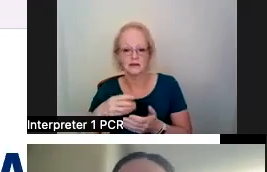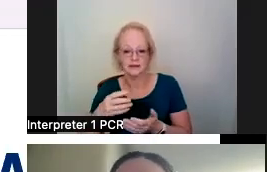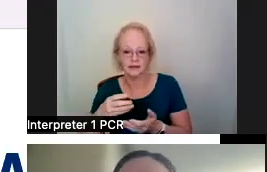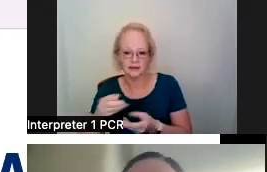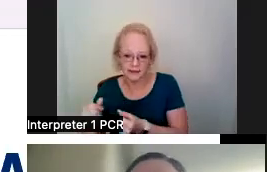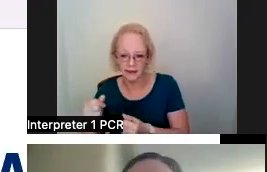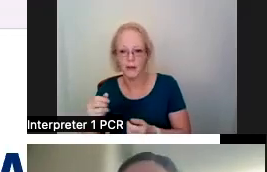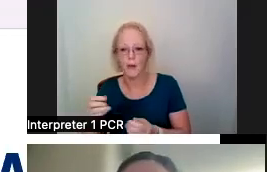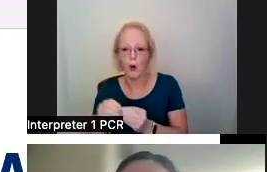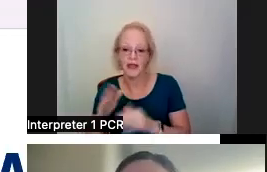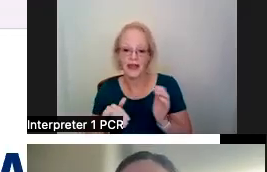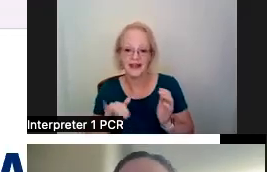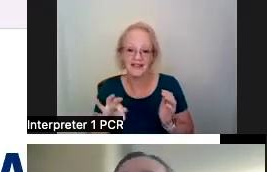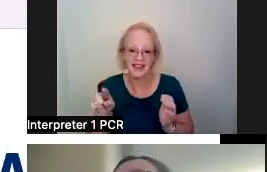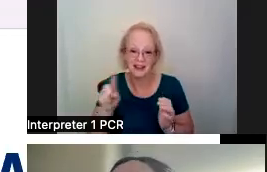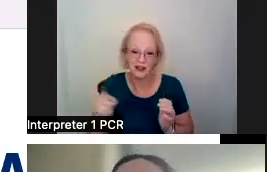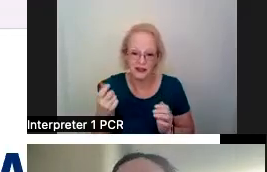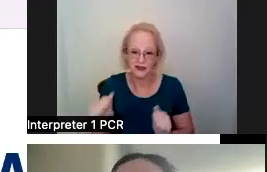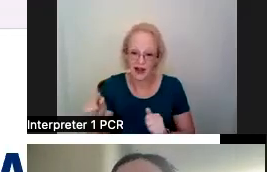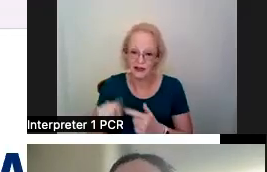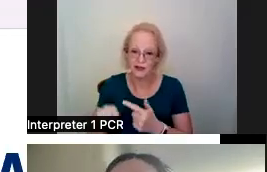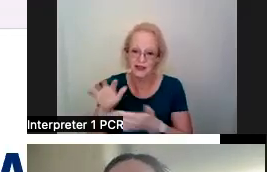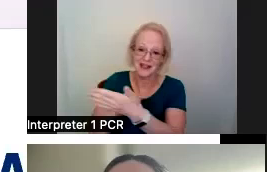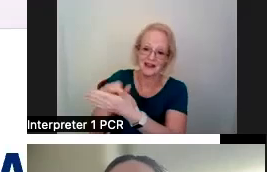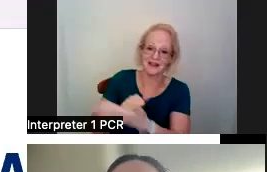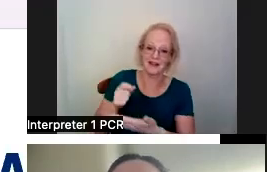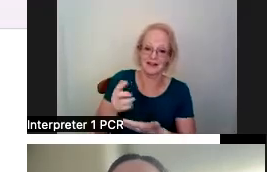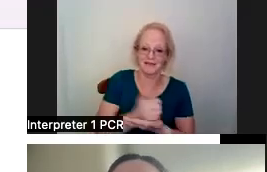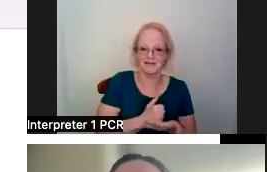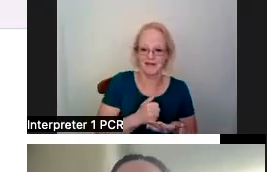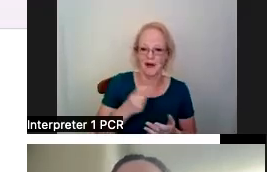their own from an investment account. Next slide, please.